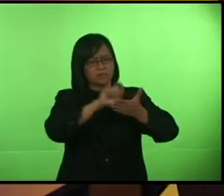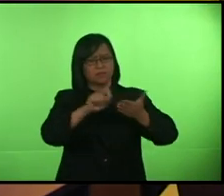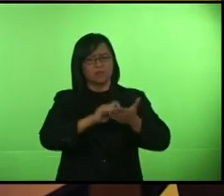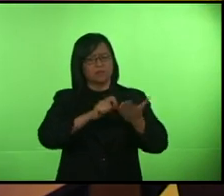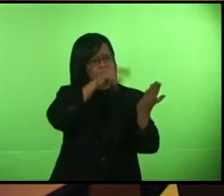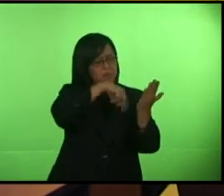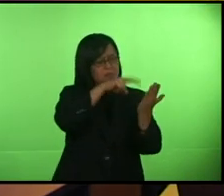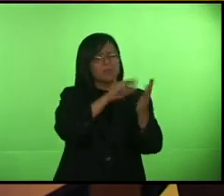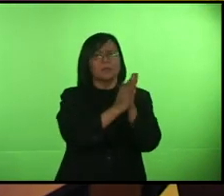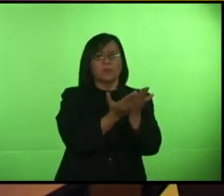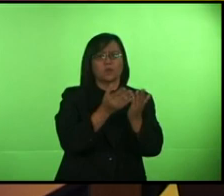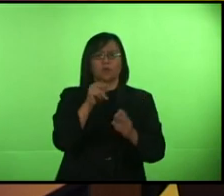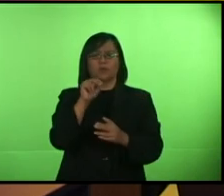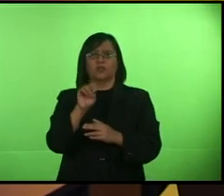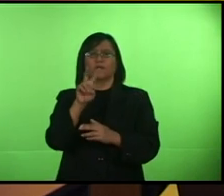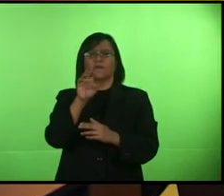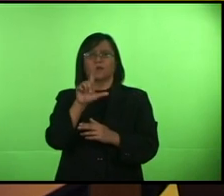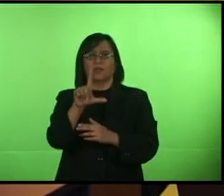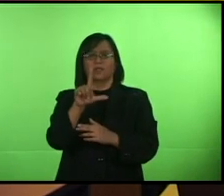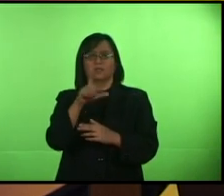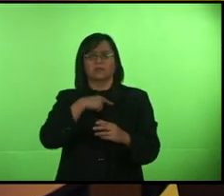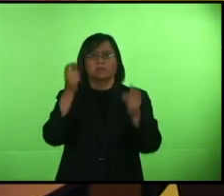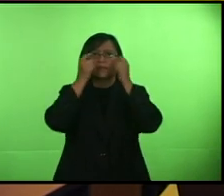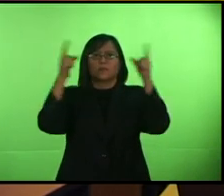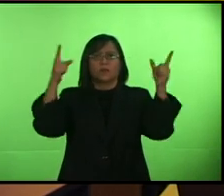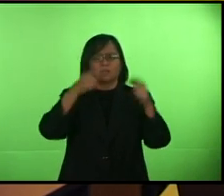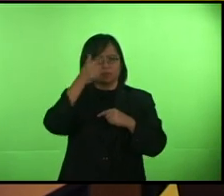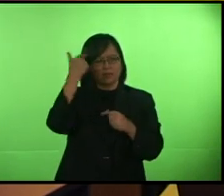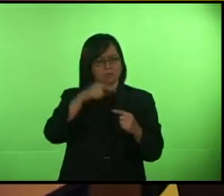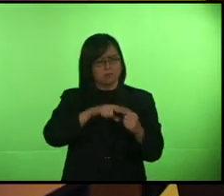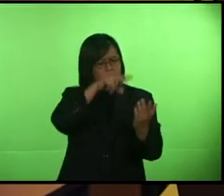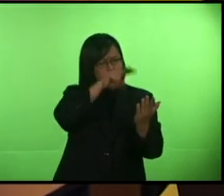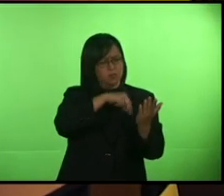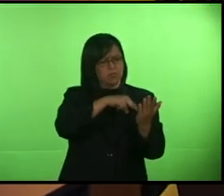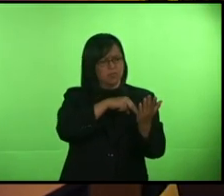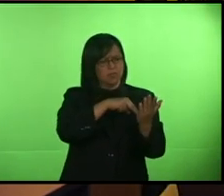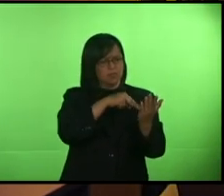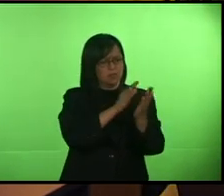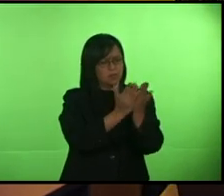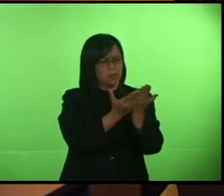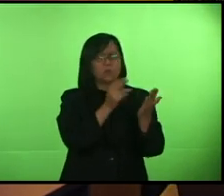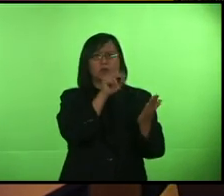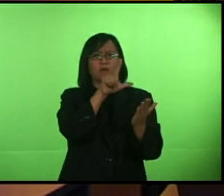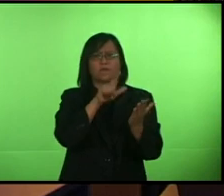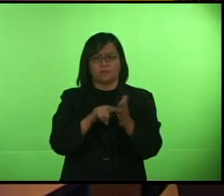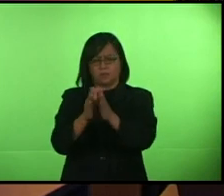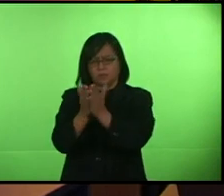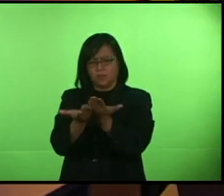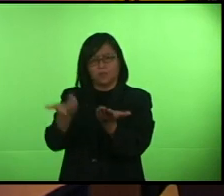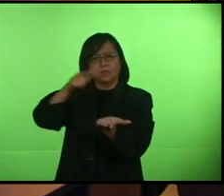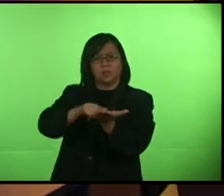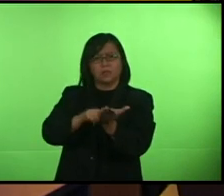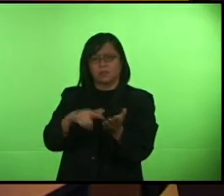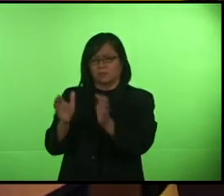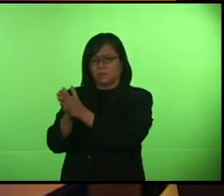a novel and you'll be surprised that reading a novel is totally different reading a newspaper or